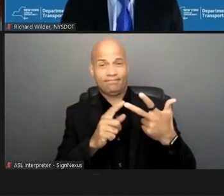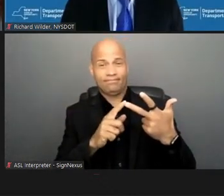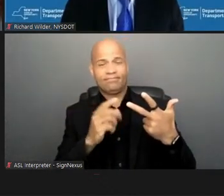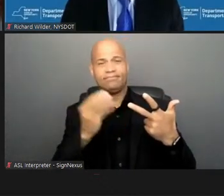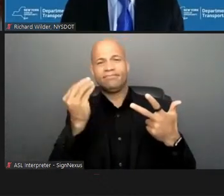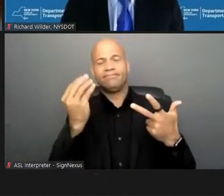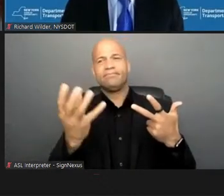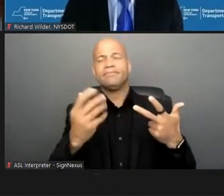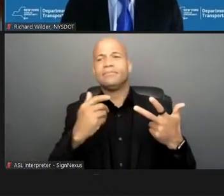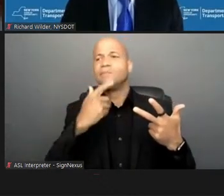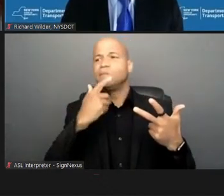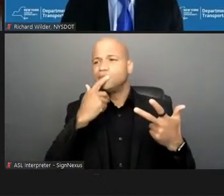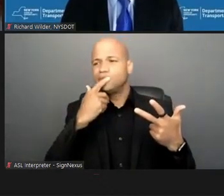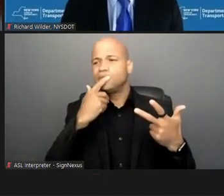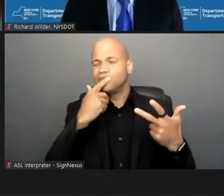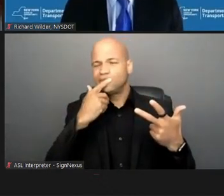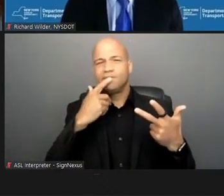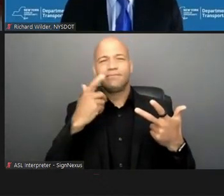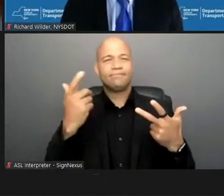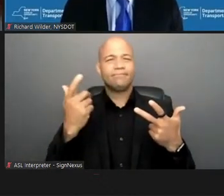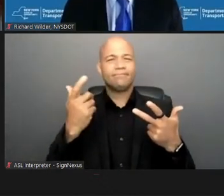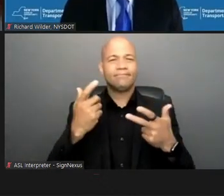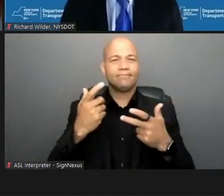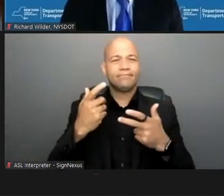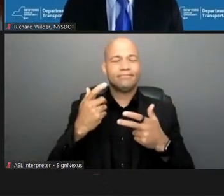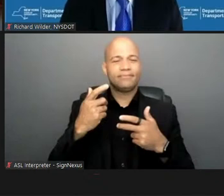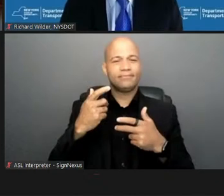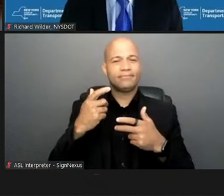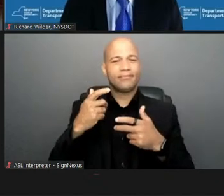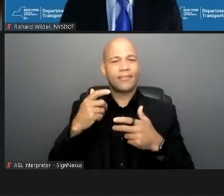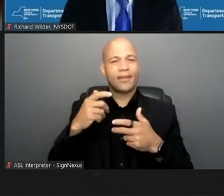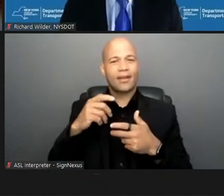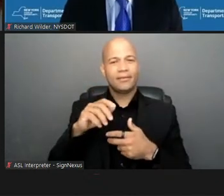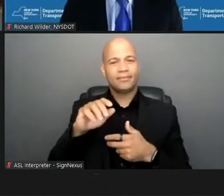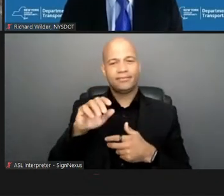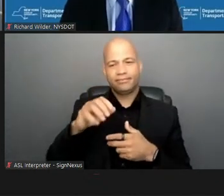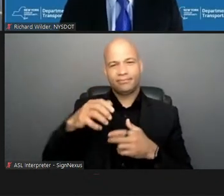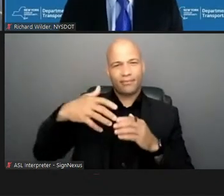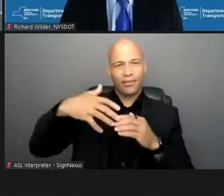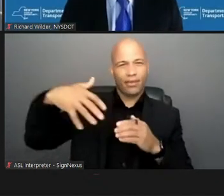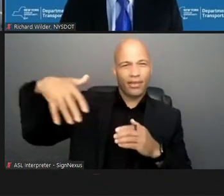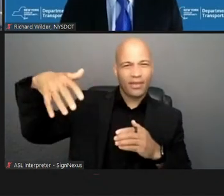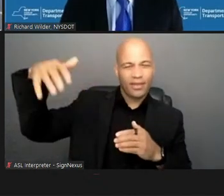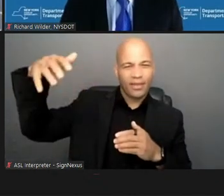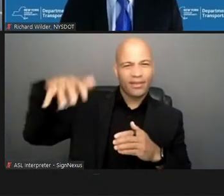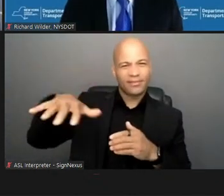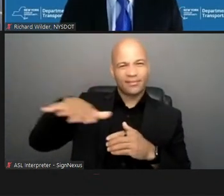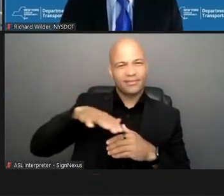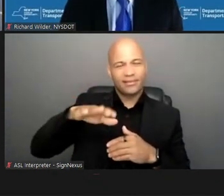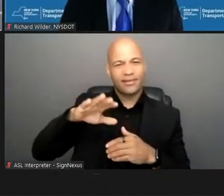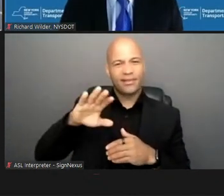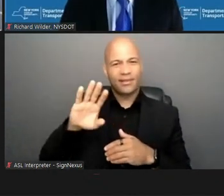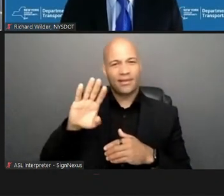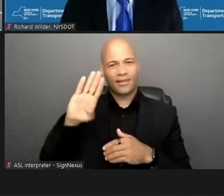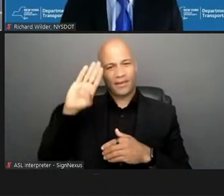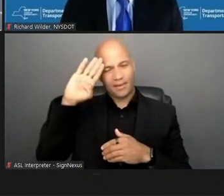the emissions impact on the Cross Bronx area and specifically in the EU